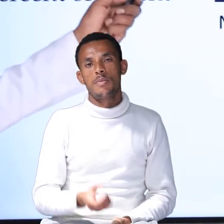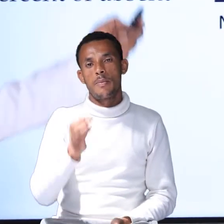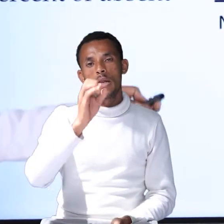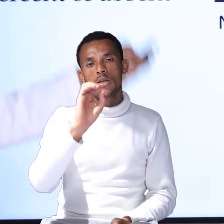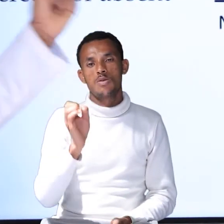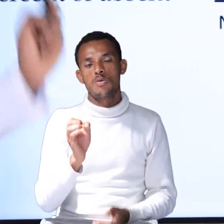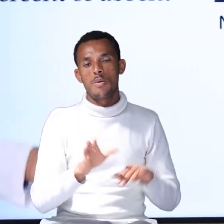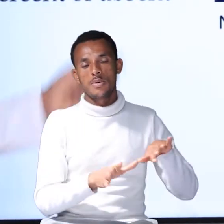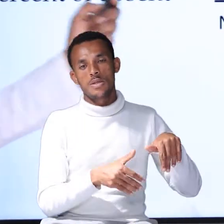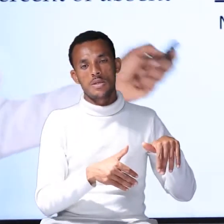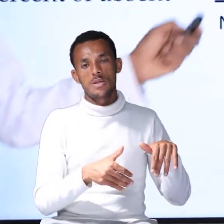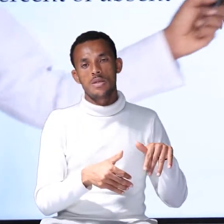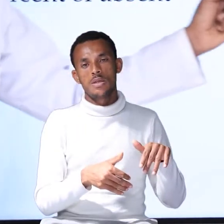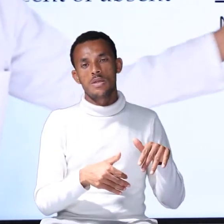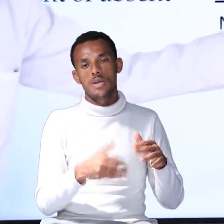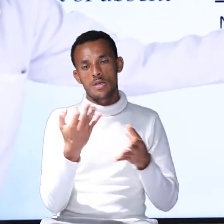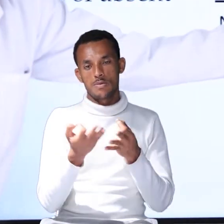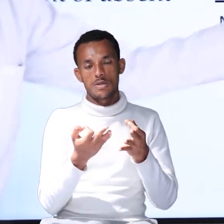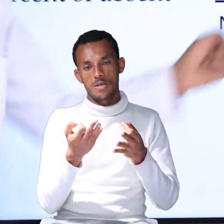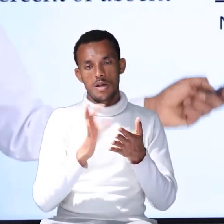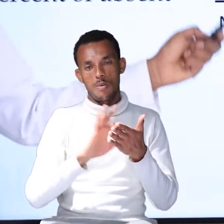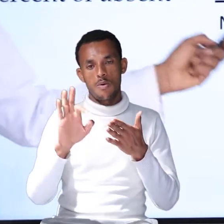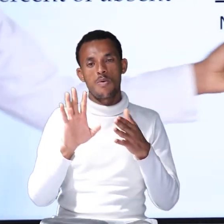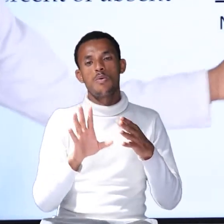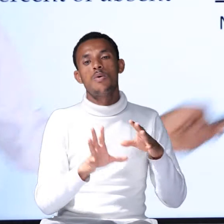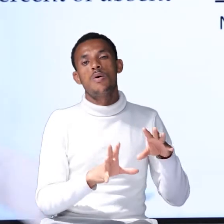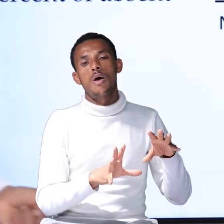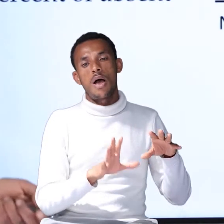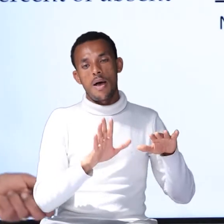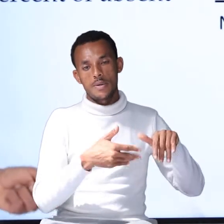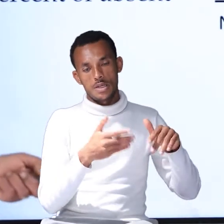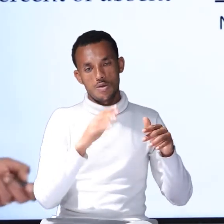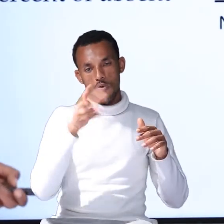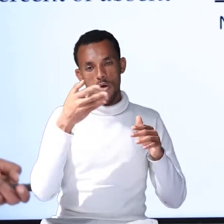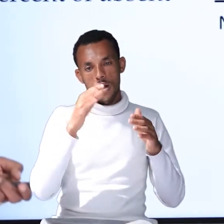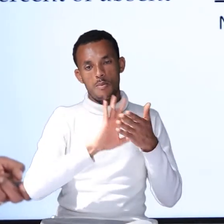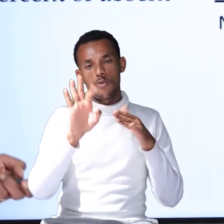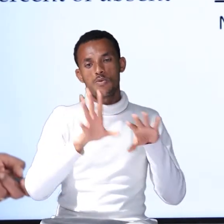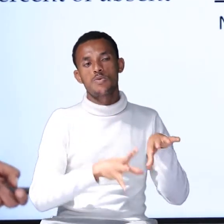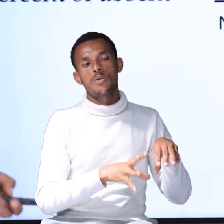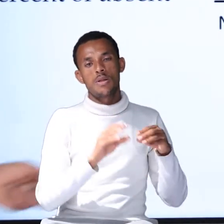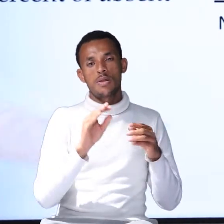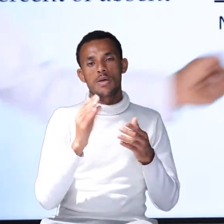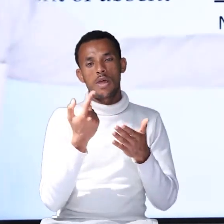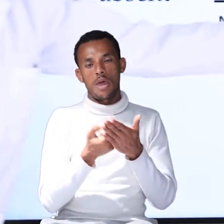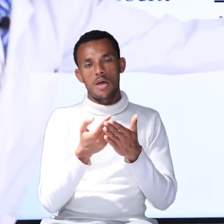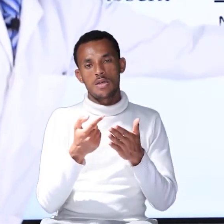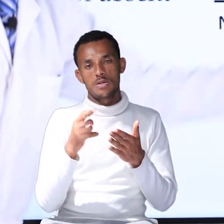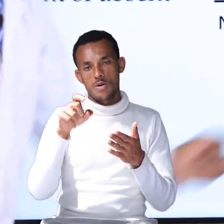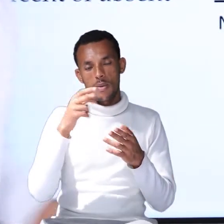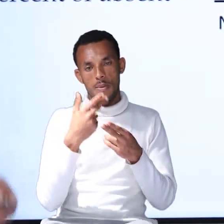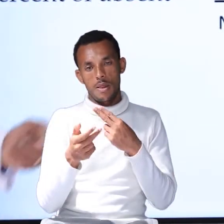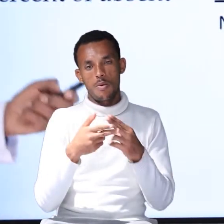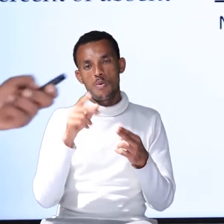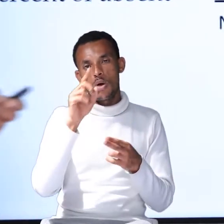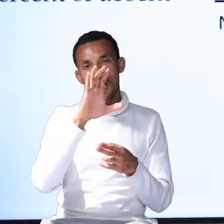Percent of absentee could be expressed number of absent over number of students. But here this should be multiplied